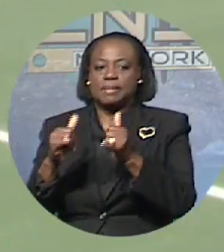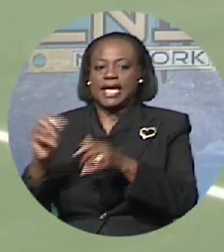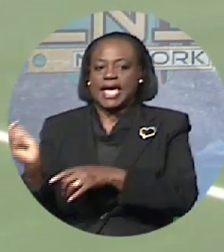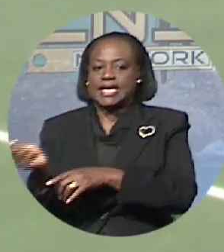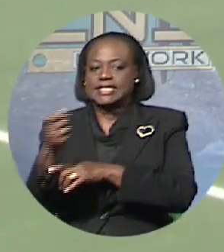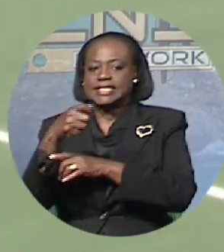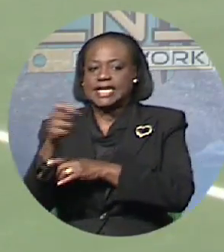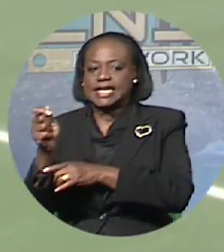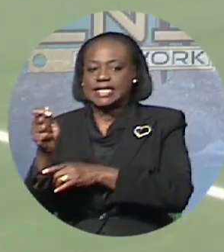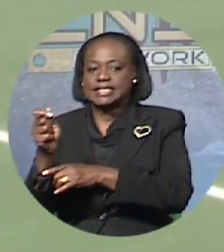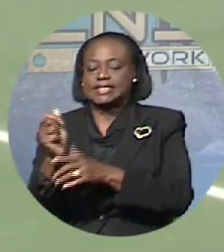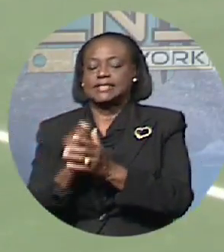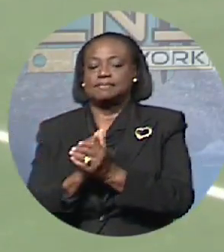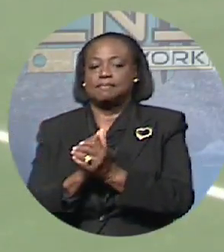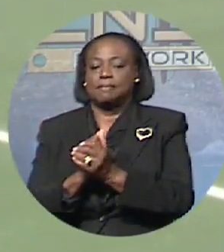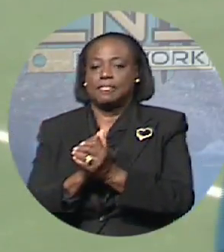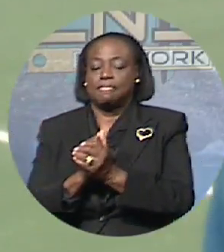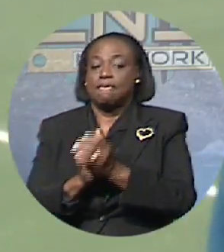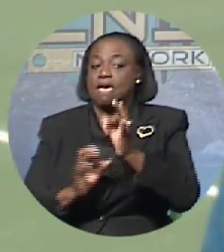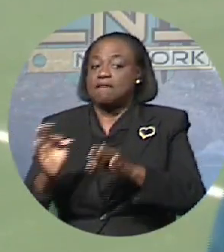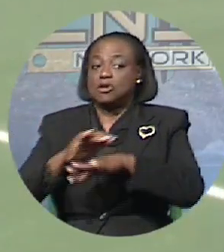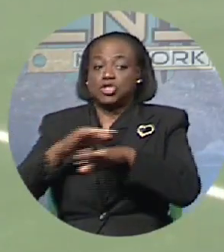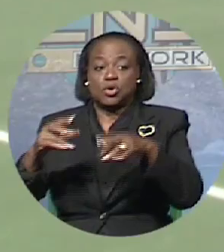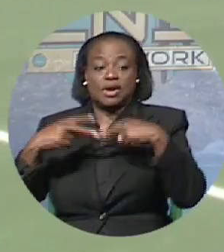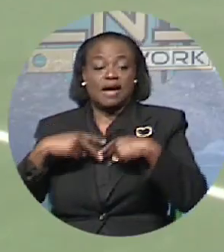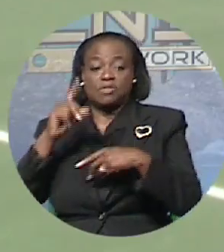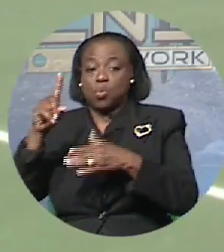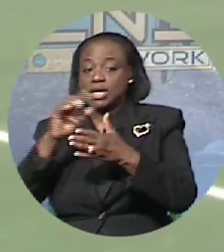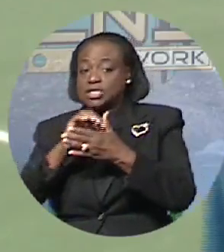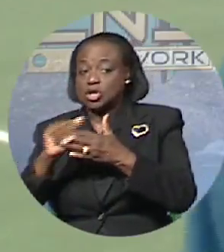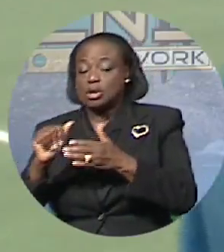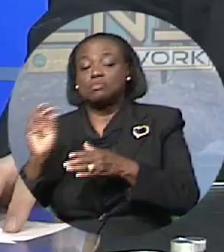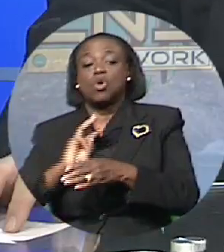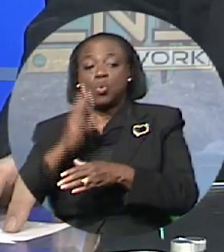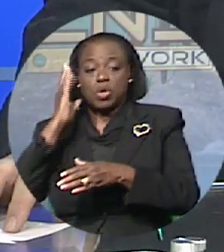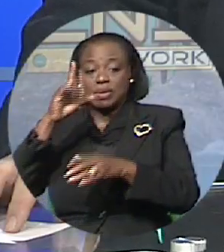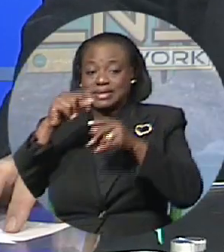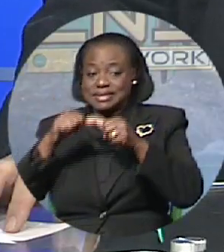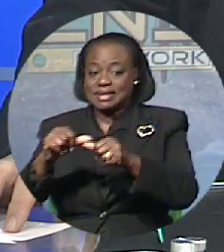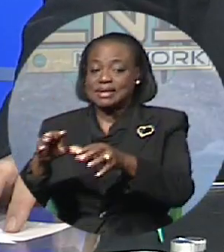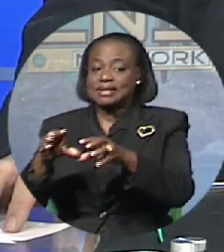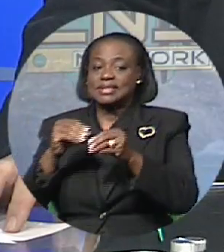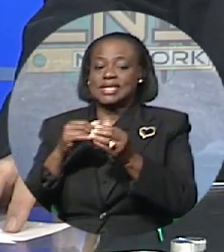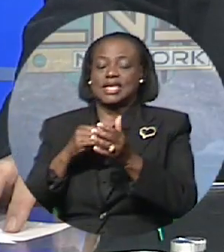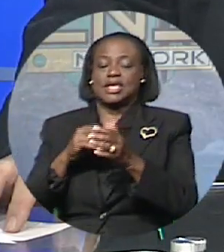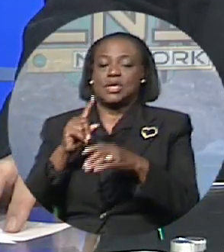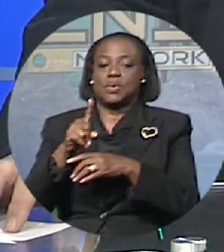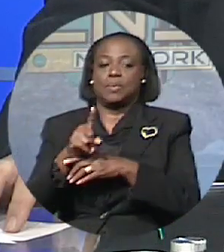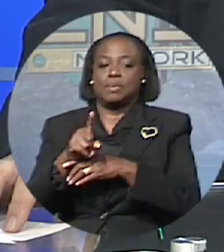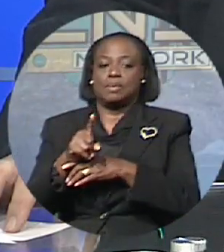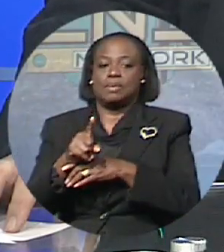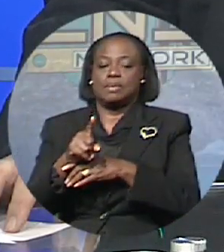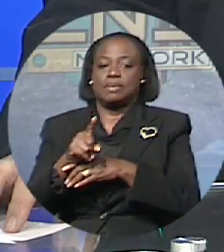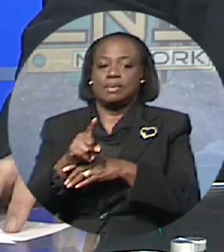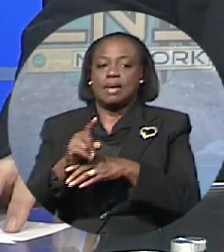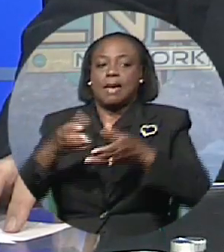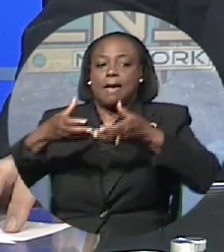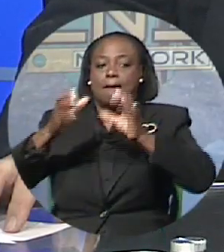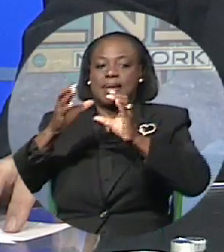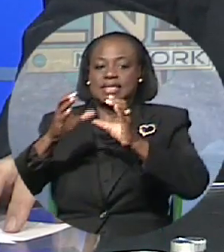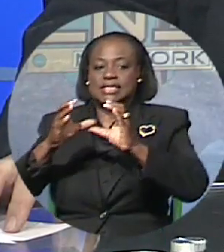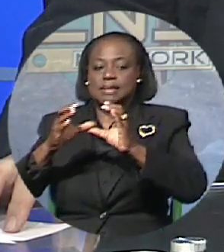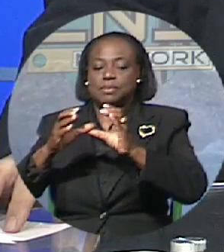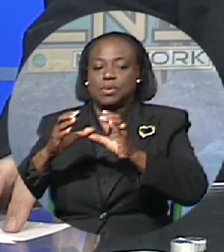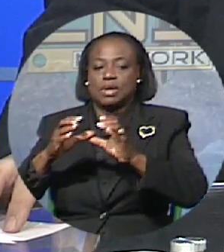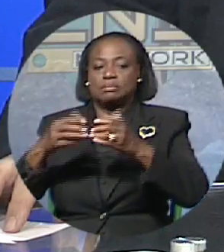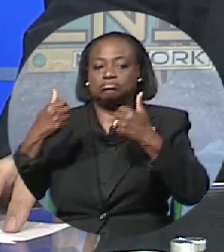learn tennis at a very cheap price. And even if you don't have the dollar, we still will take you. Some basketball news now. Mailboat Cybots taking game one of the New